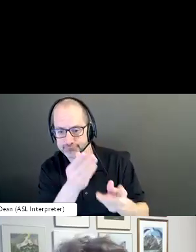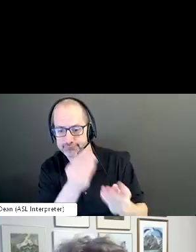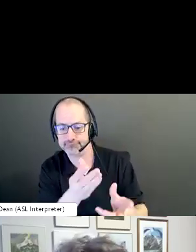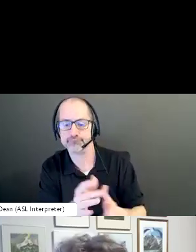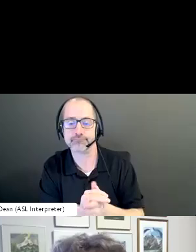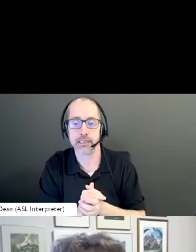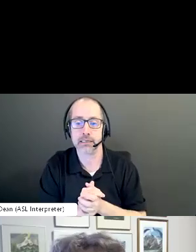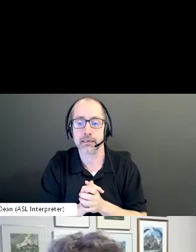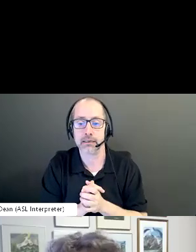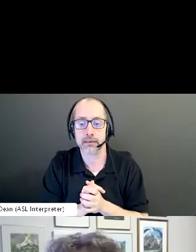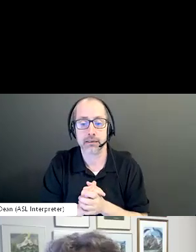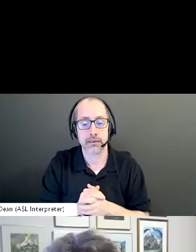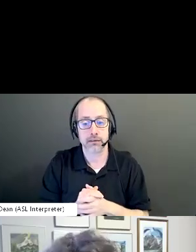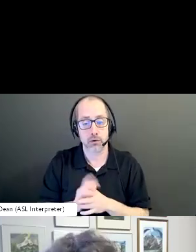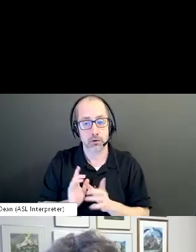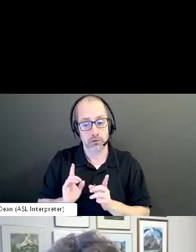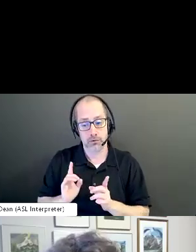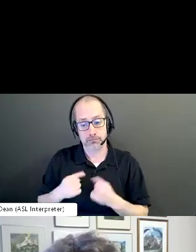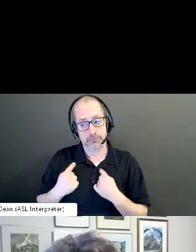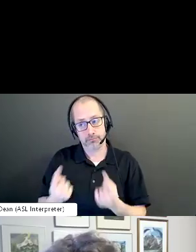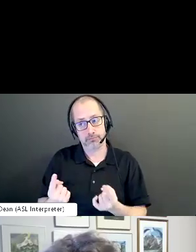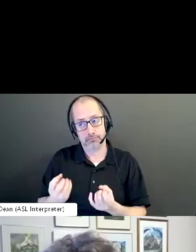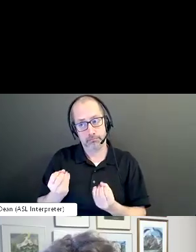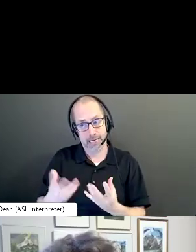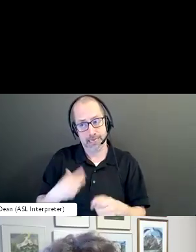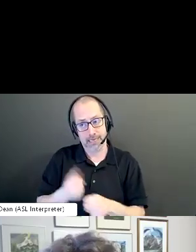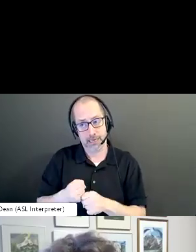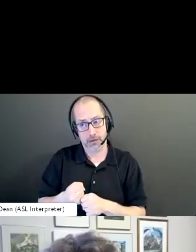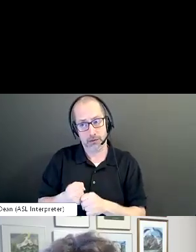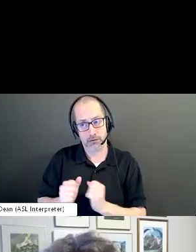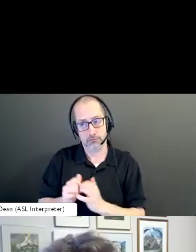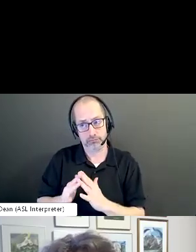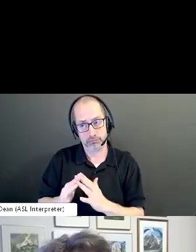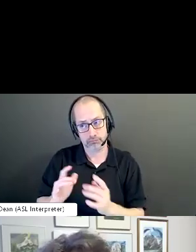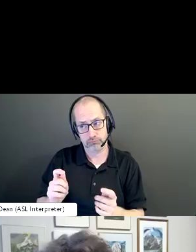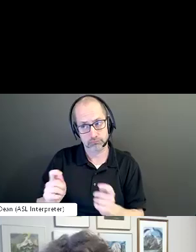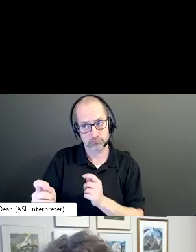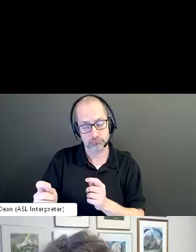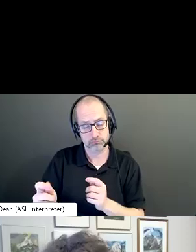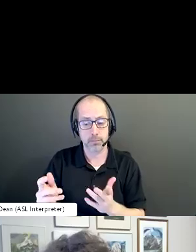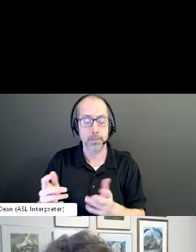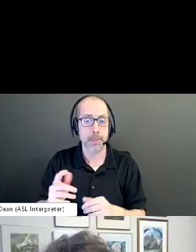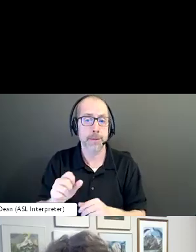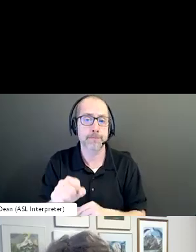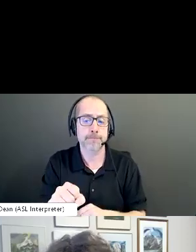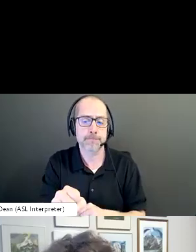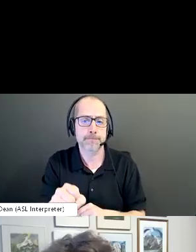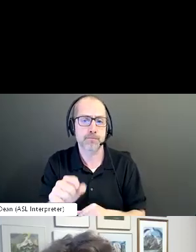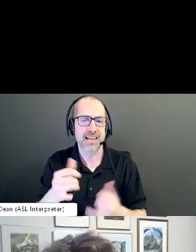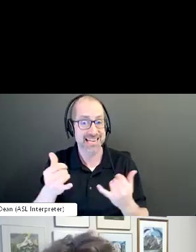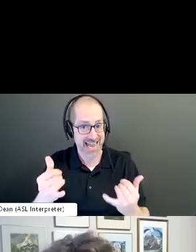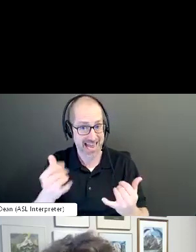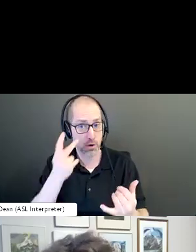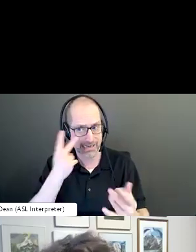In terms of looking at where we've come over the years, I would say without question that there's a much greater emphasis